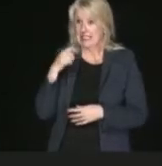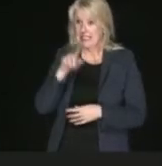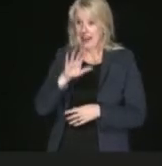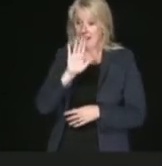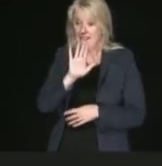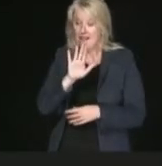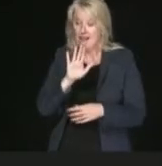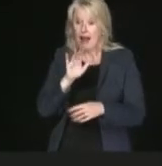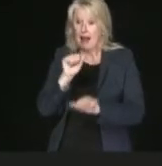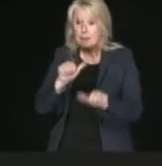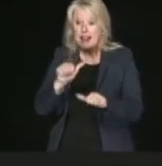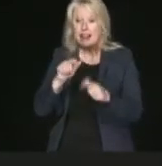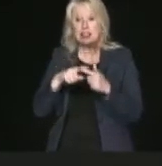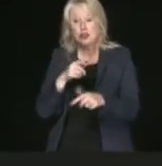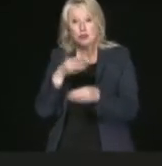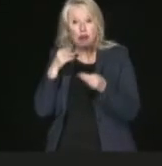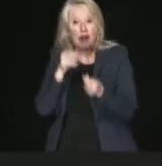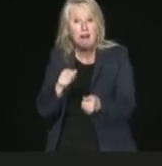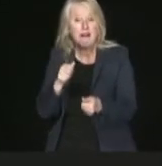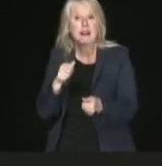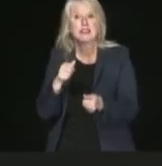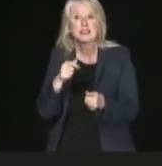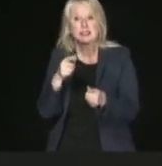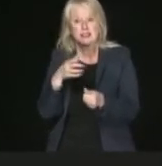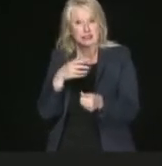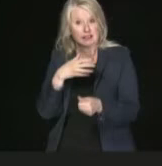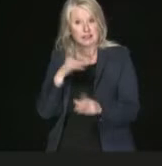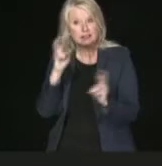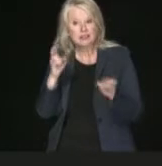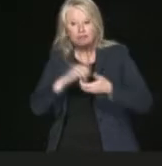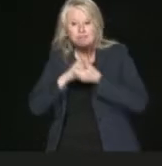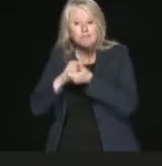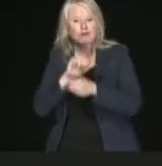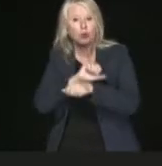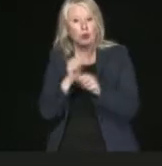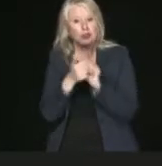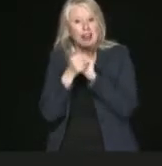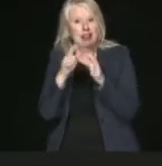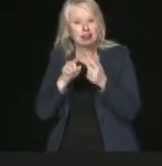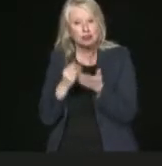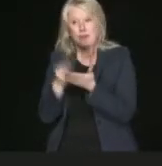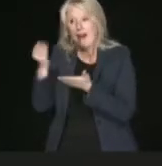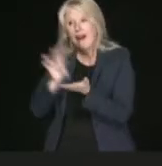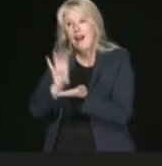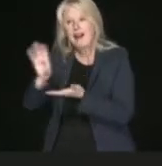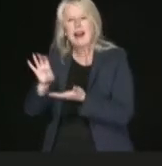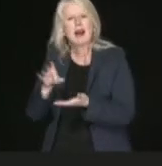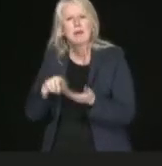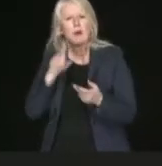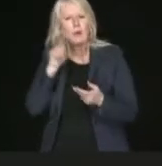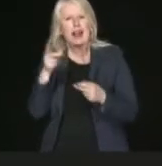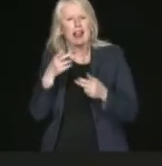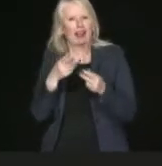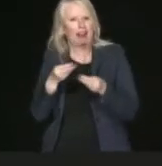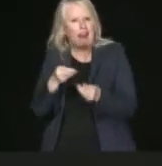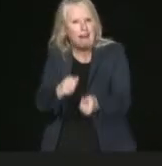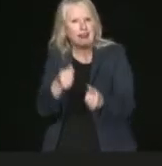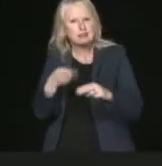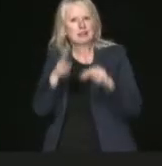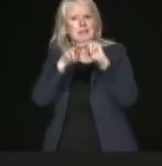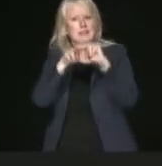the cost or the buying power. The costs are going up. But the reality is that the provinces and